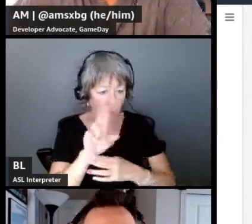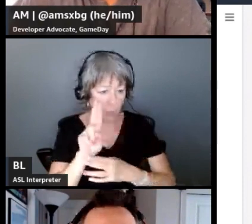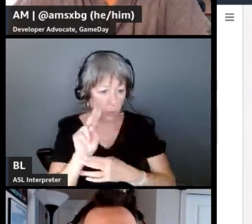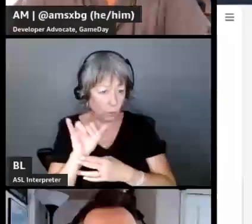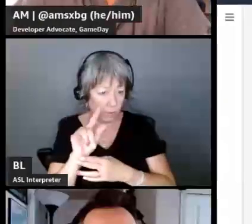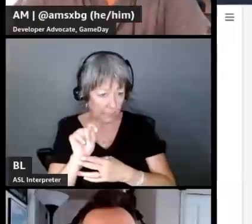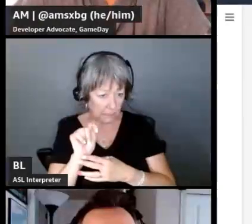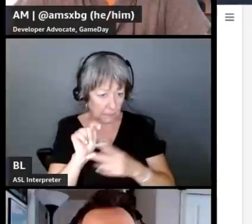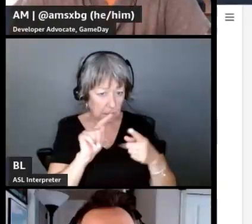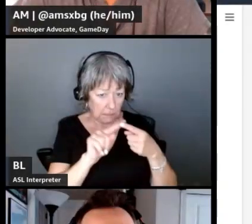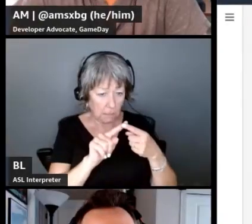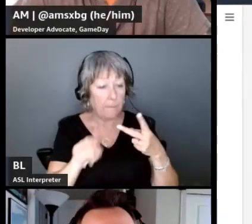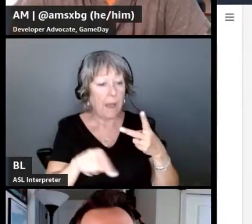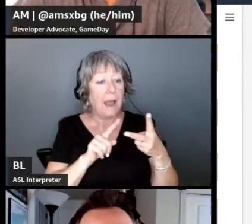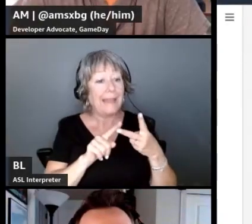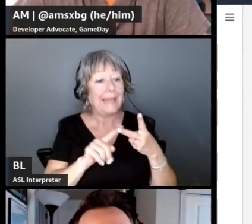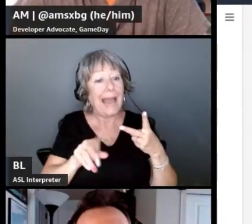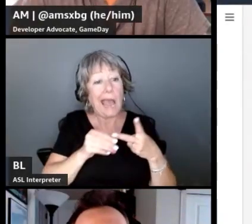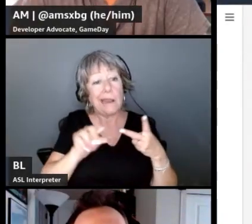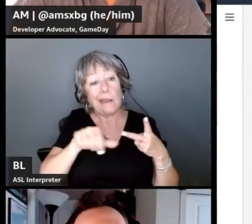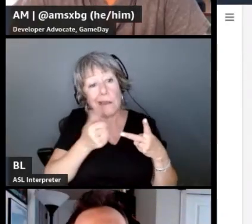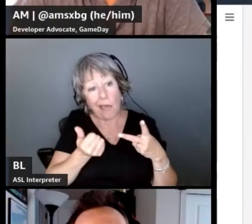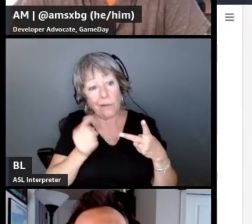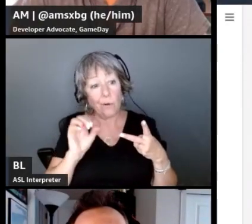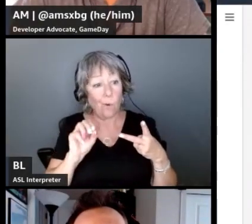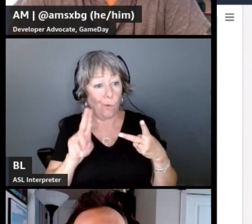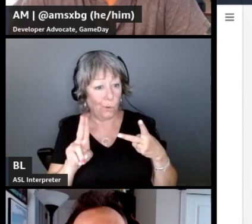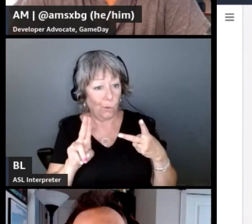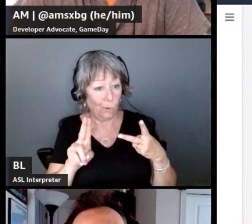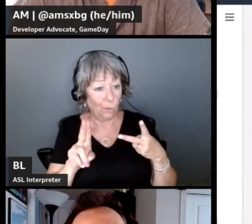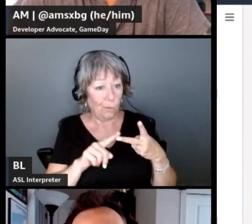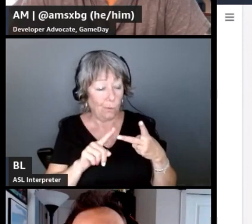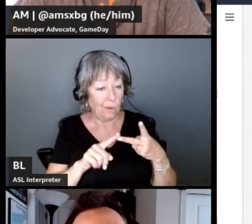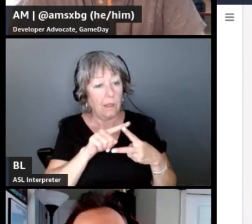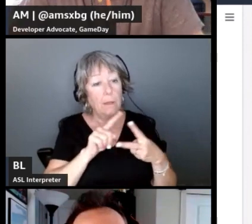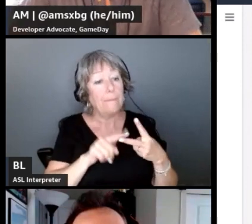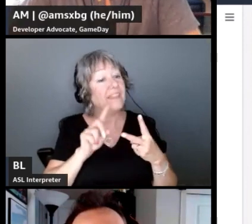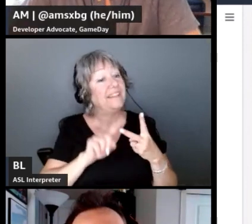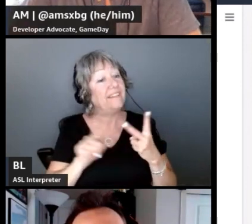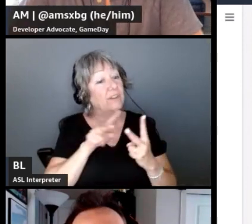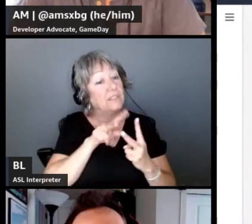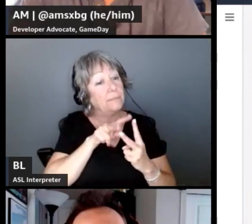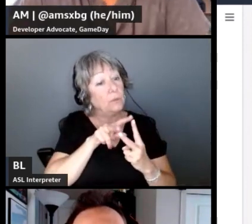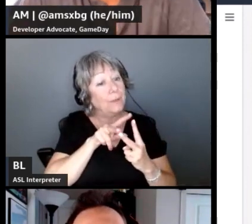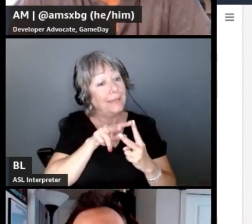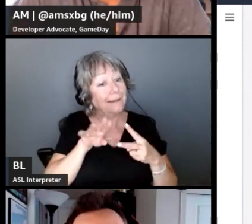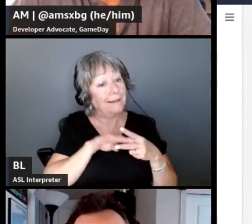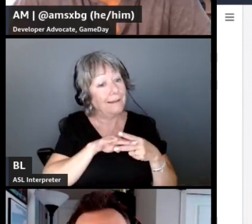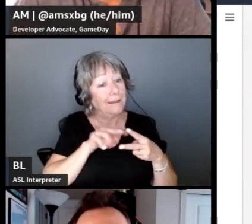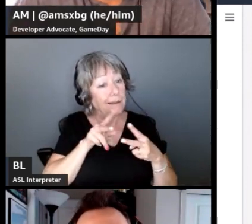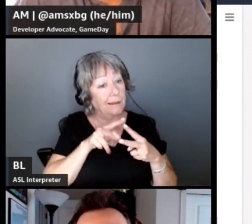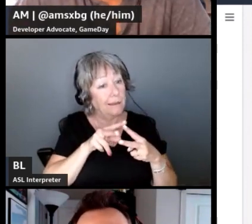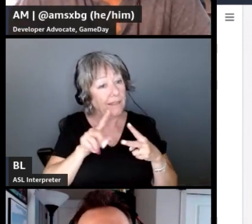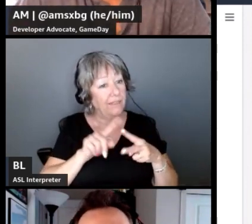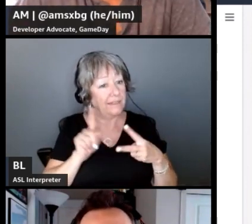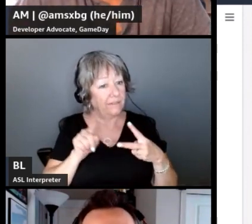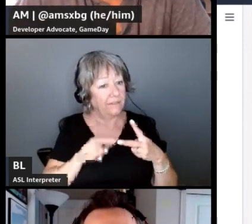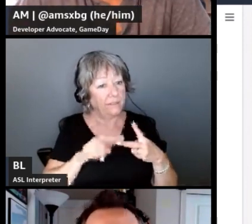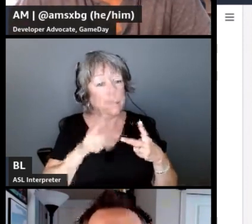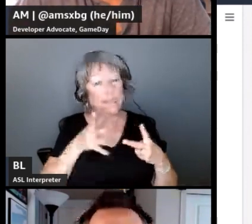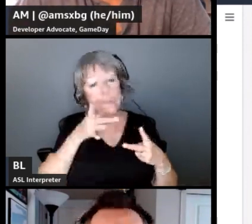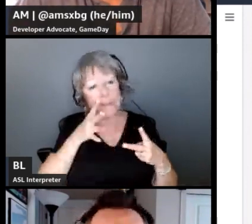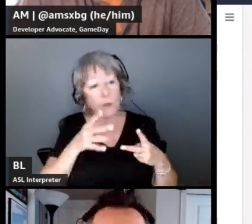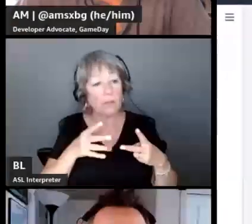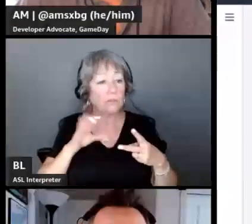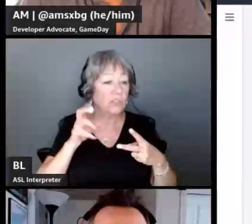I can add another OU, right? And I can say that only the differences, right? So if there is an intersection, right? So if you have a parent OU, a child OU, and